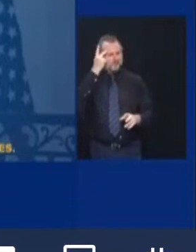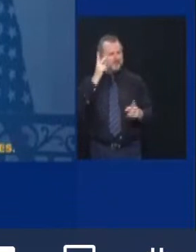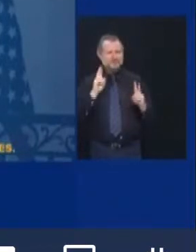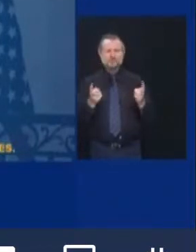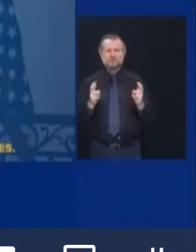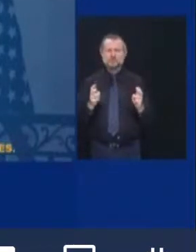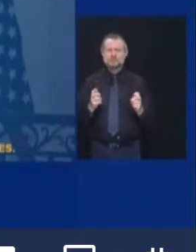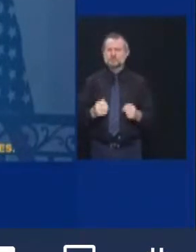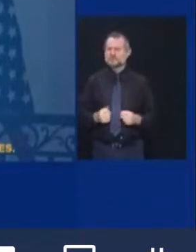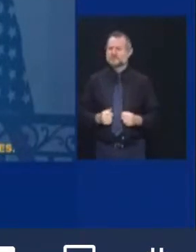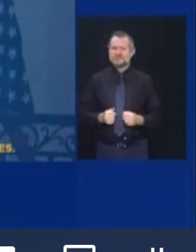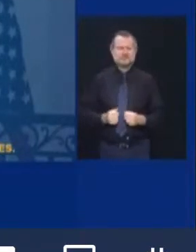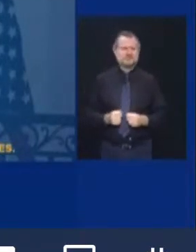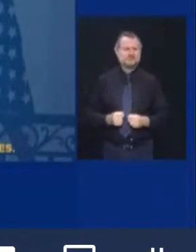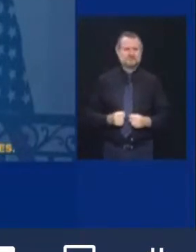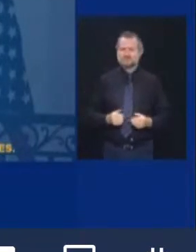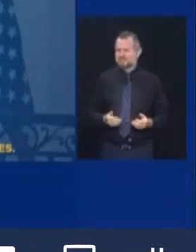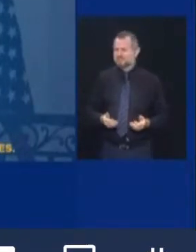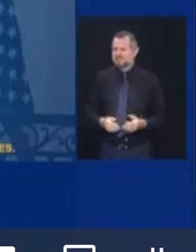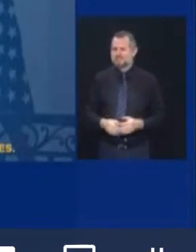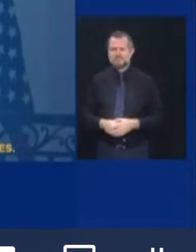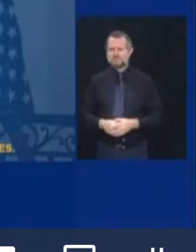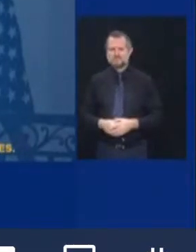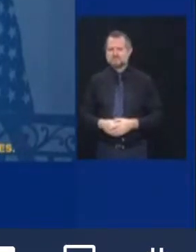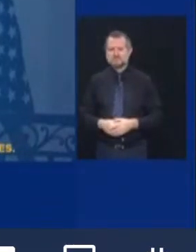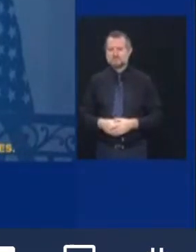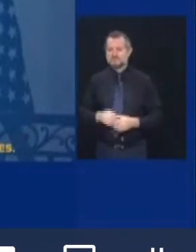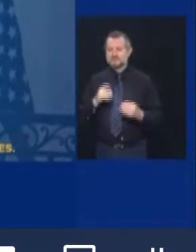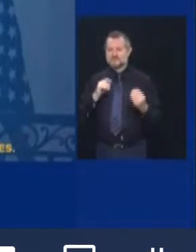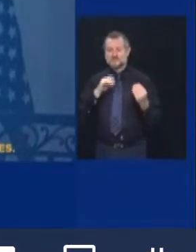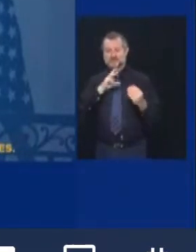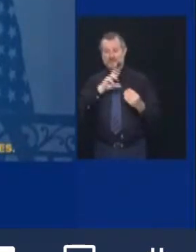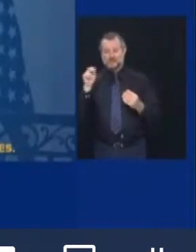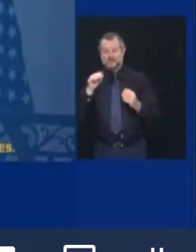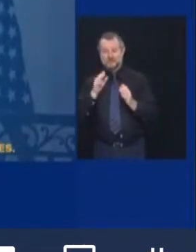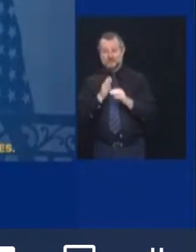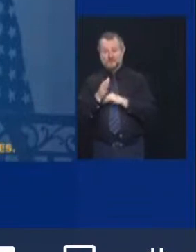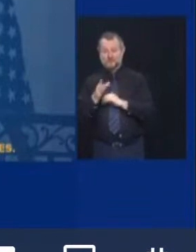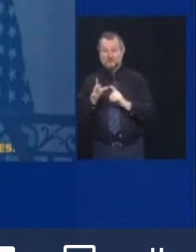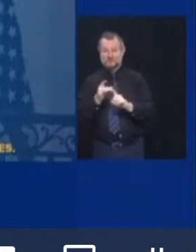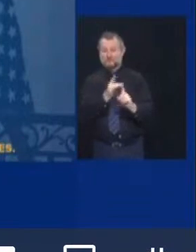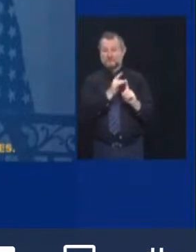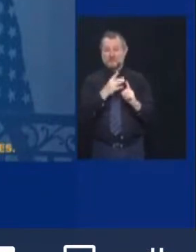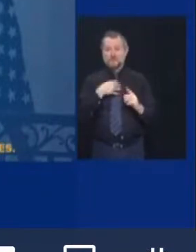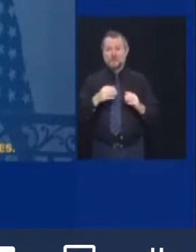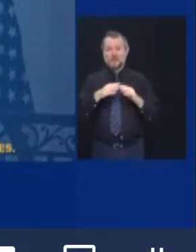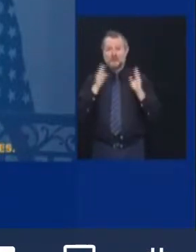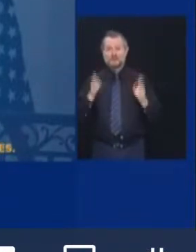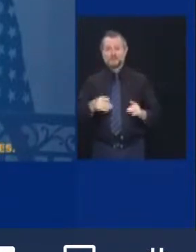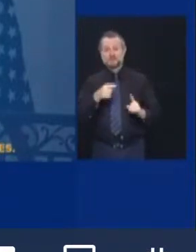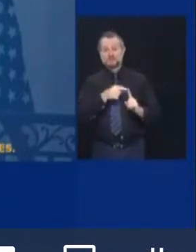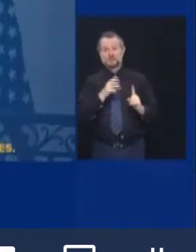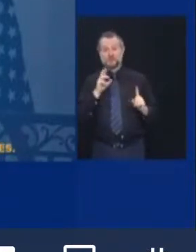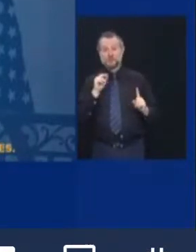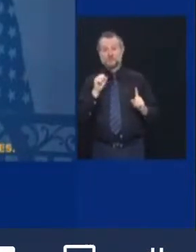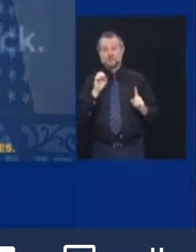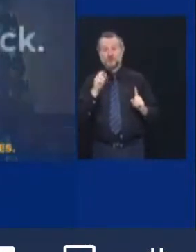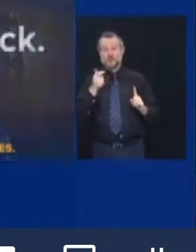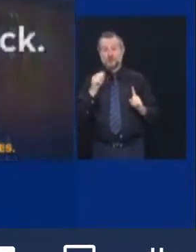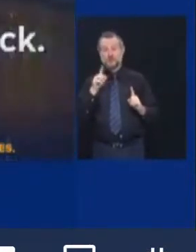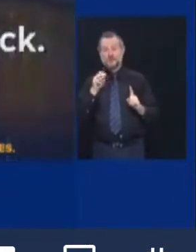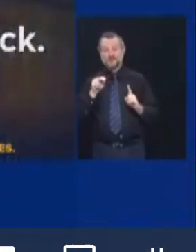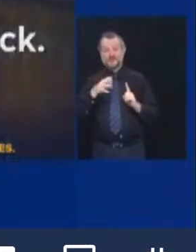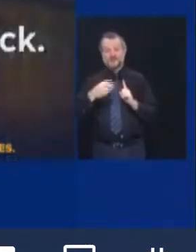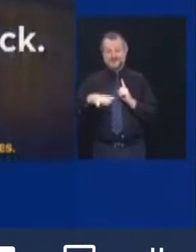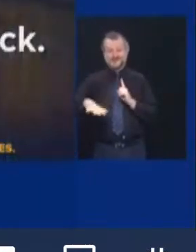Even after over 30 people get infected at the Rose Garden, you still want to say this is a